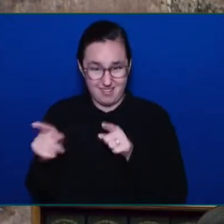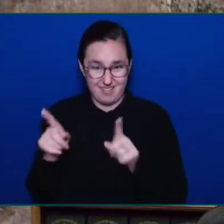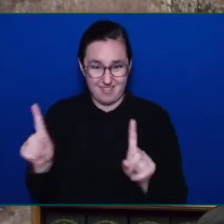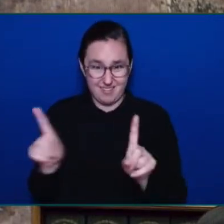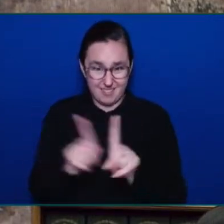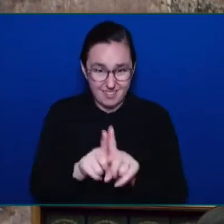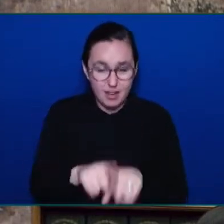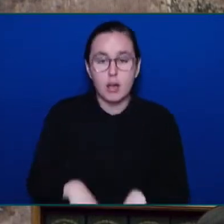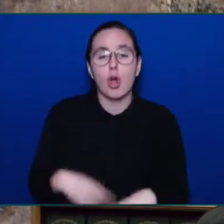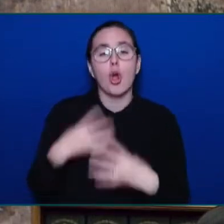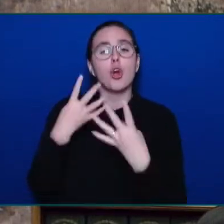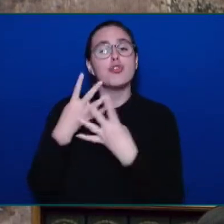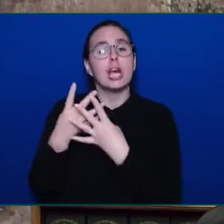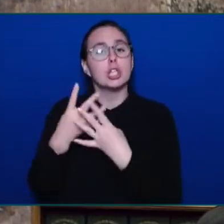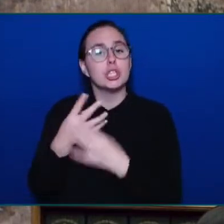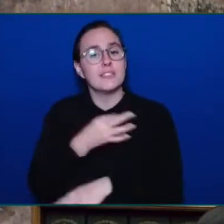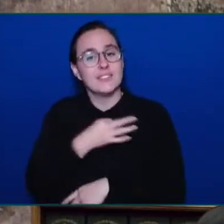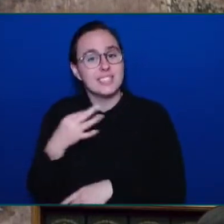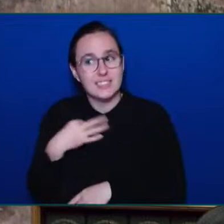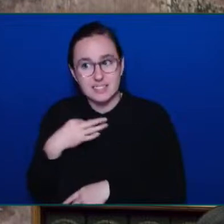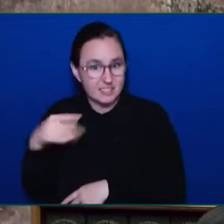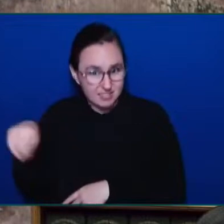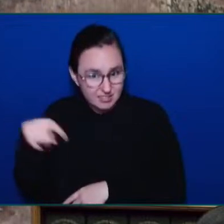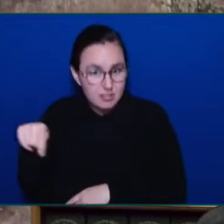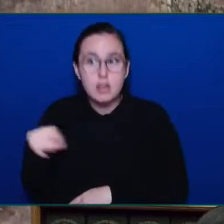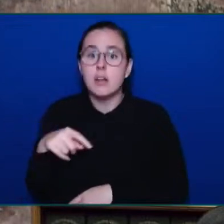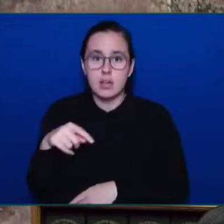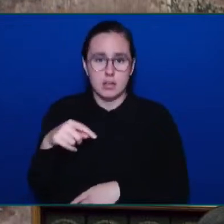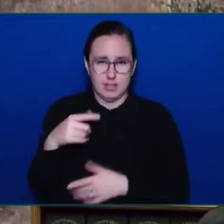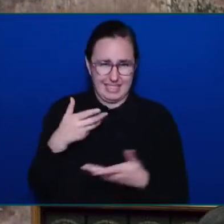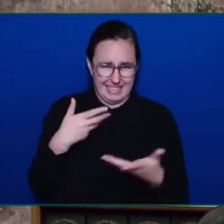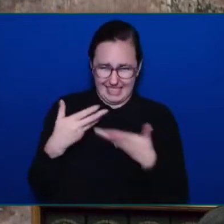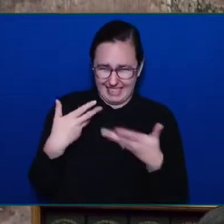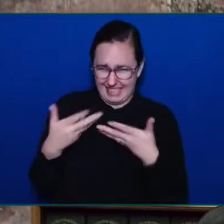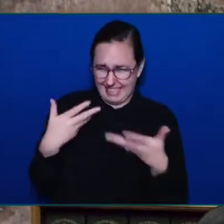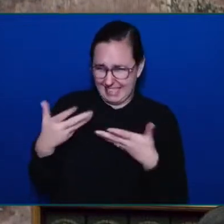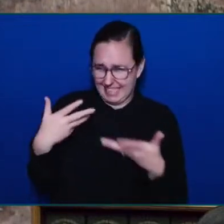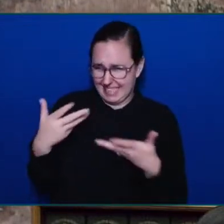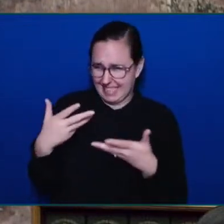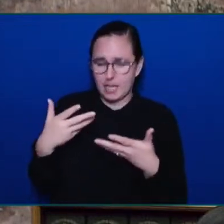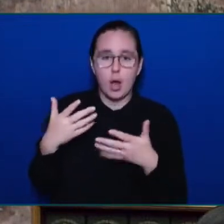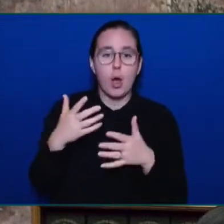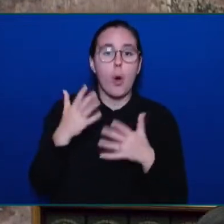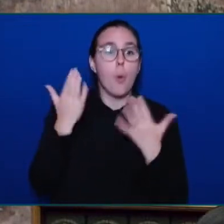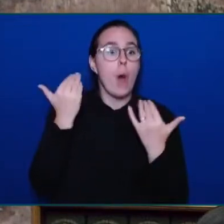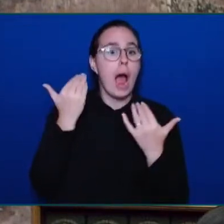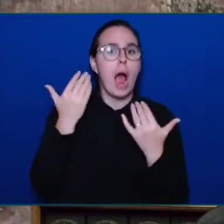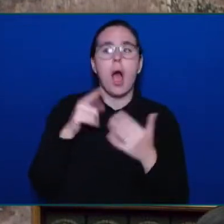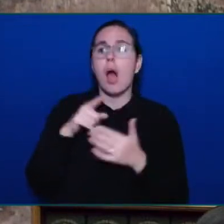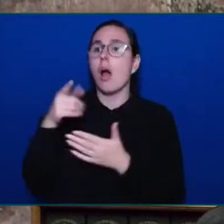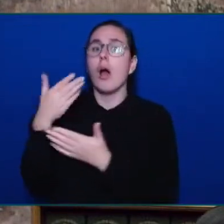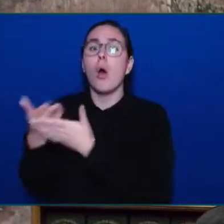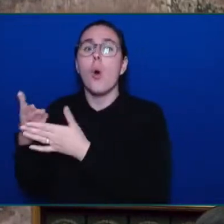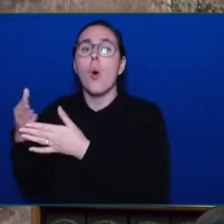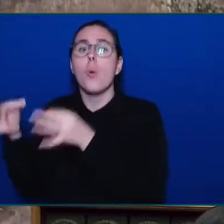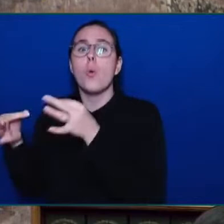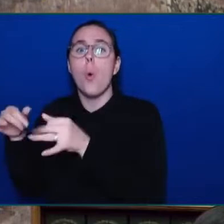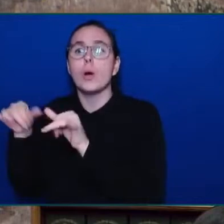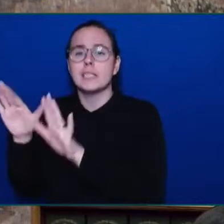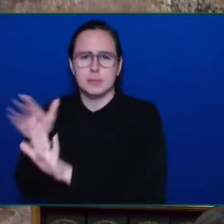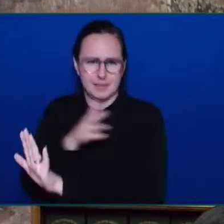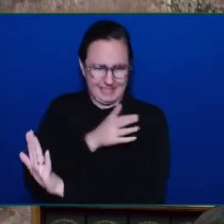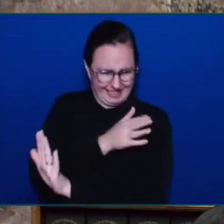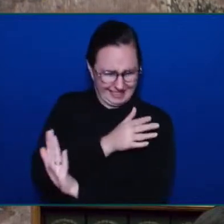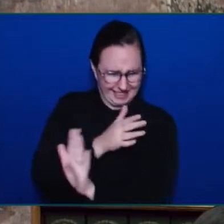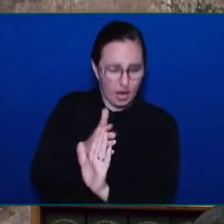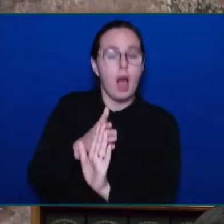identified before they get to the justice system or after they get to the justice system. All initiatives that police have requested to be